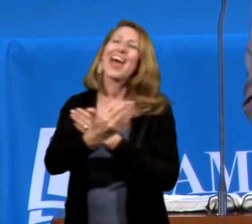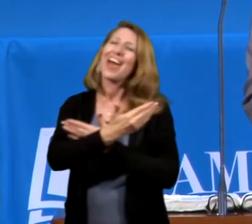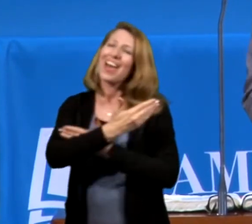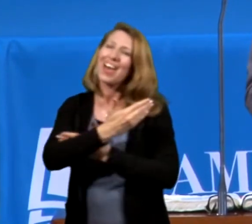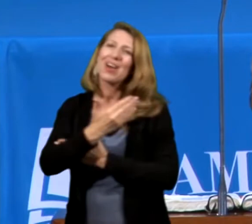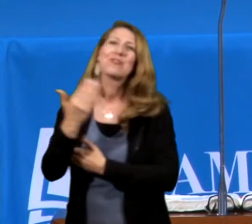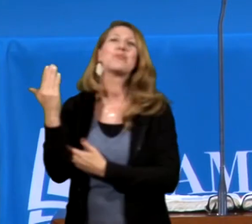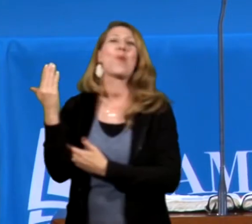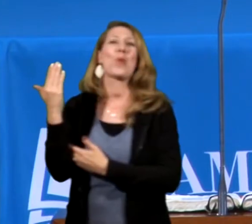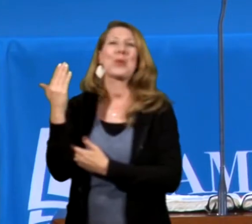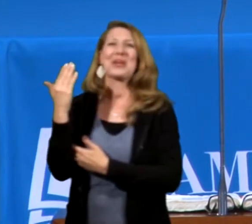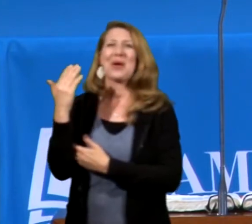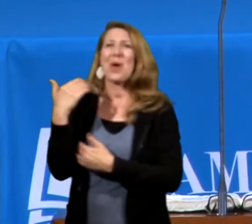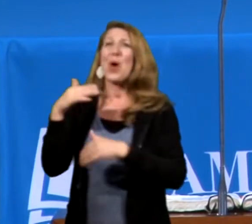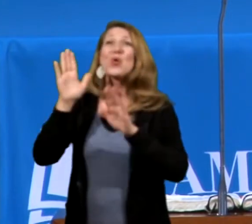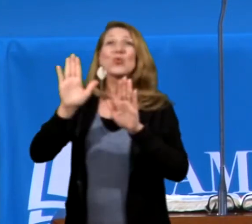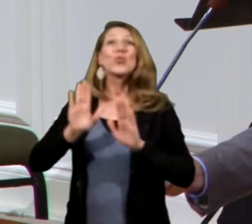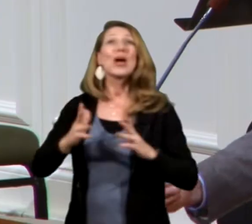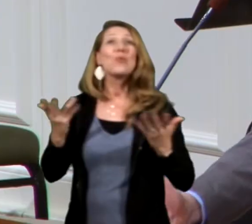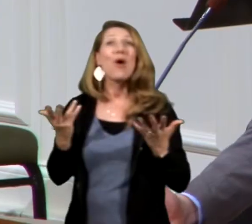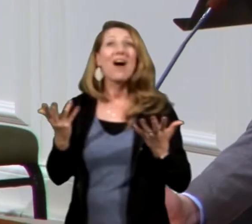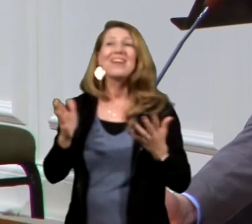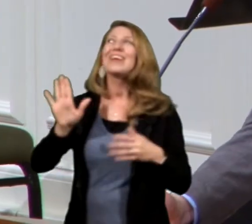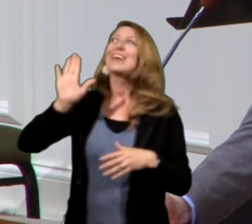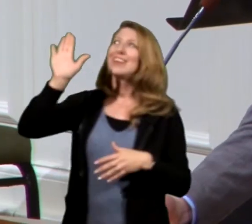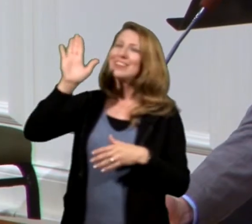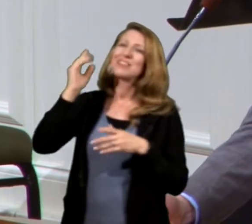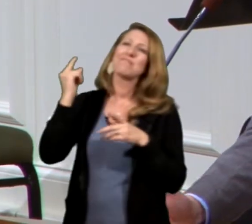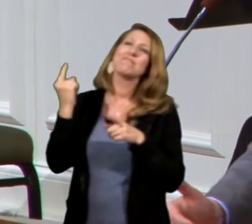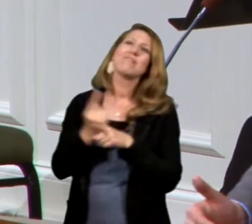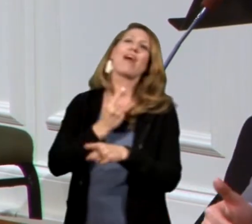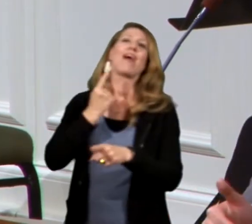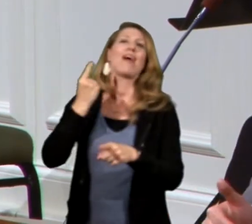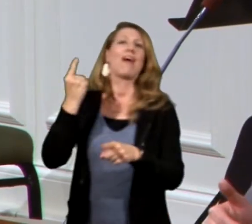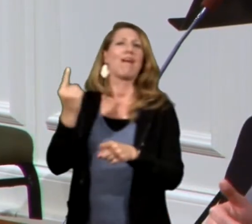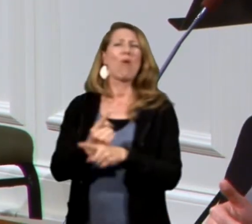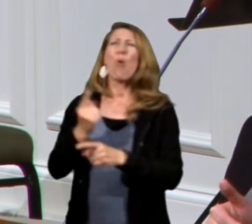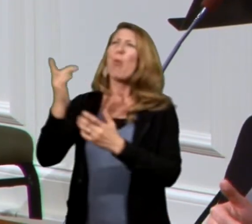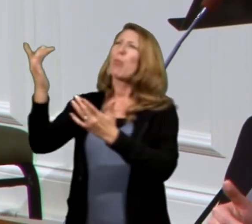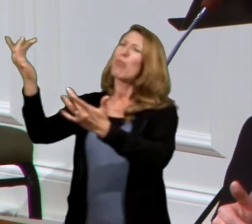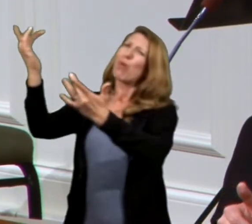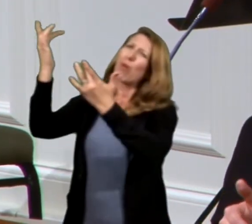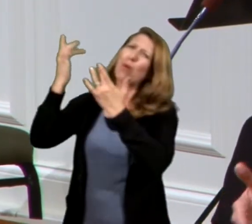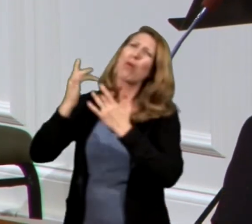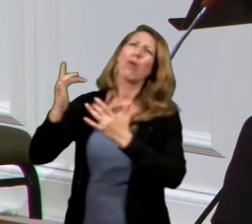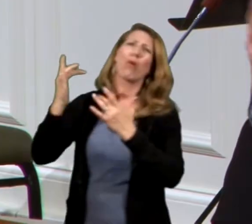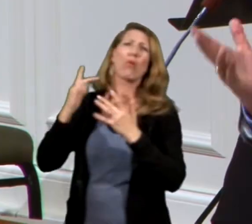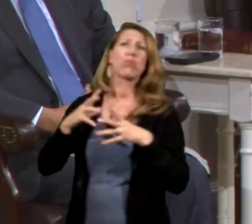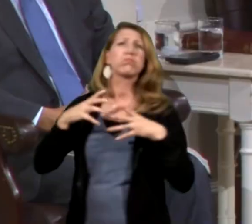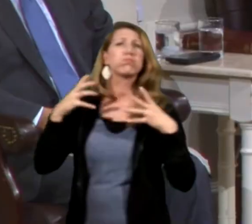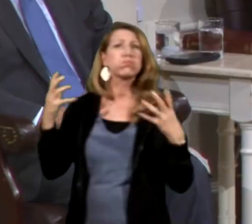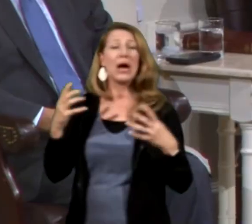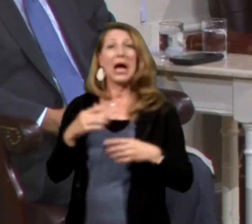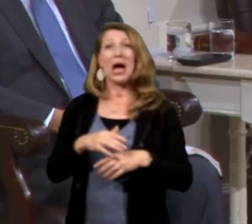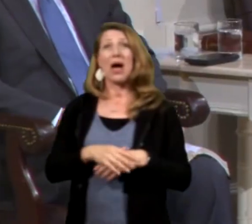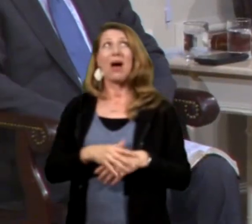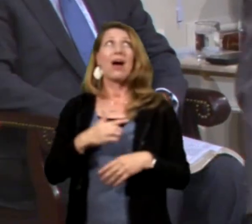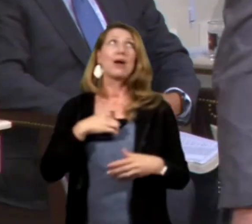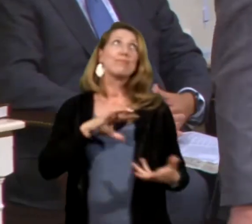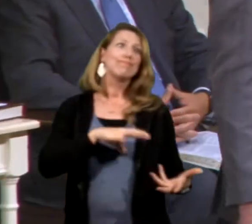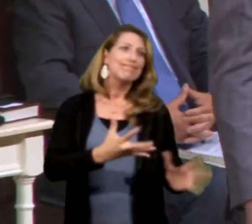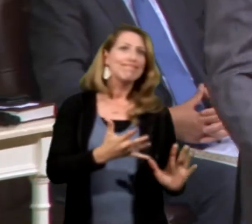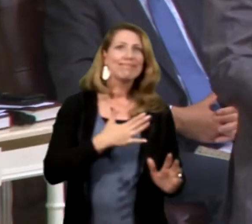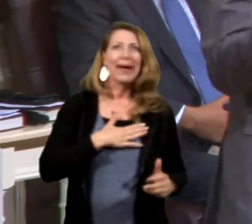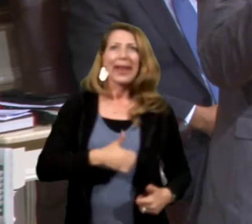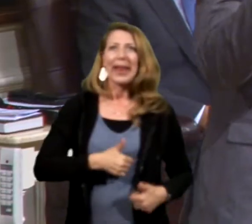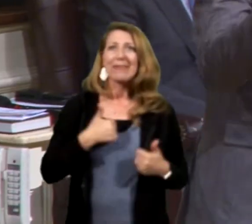morning. And great is His faithfulness. God is very merciful to us. And boy, if you say, boy, I've messed up in my life,